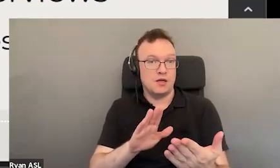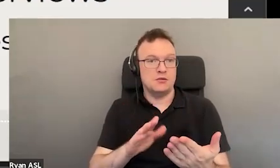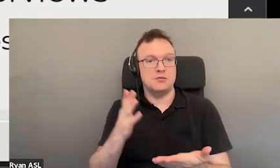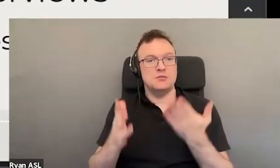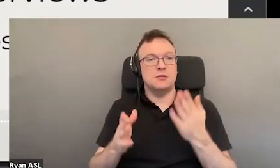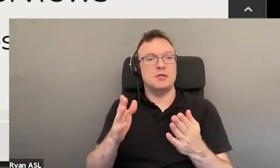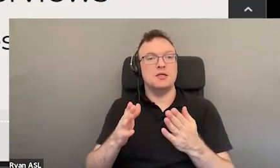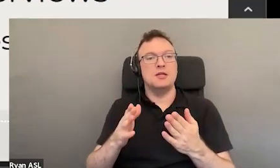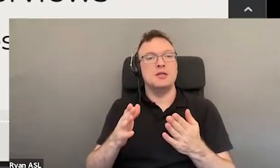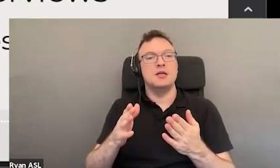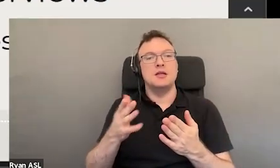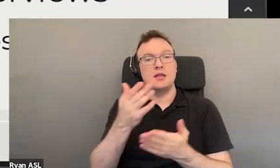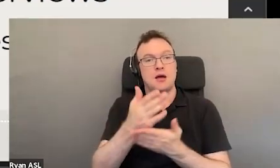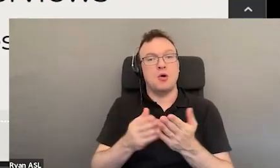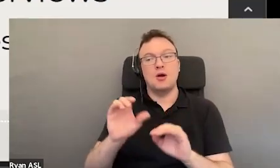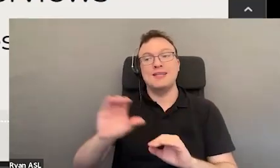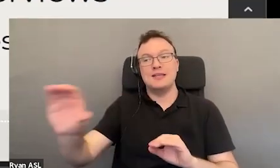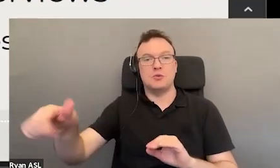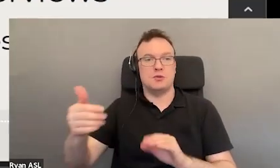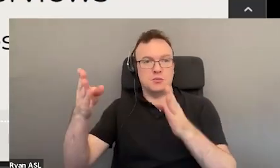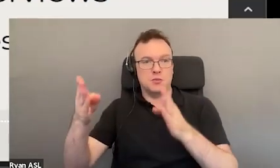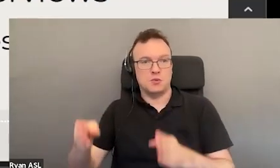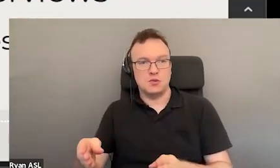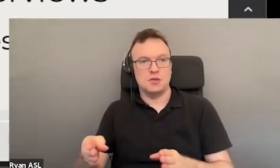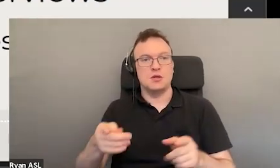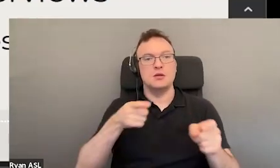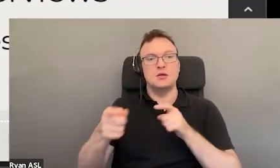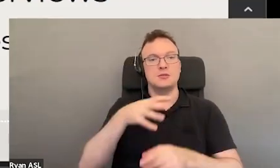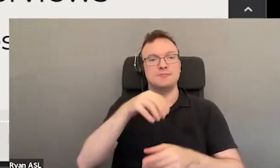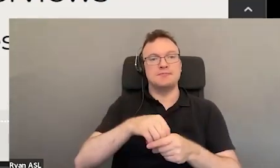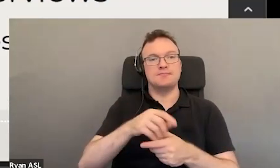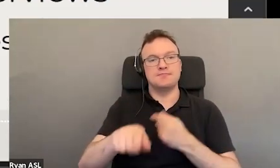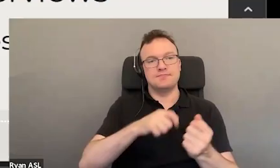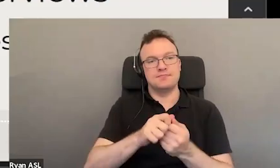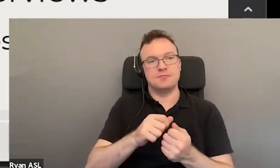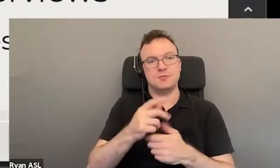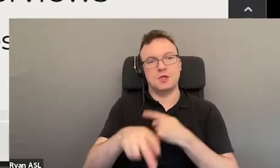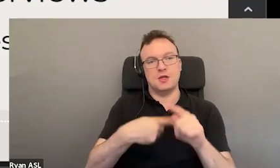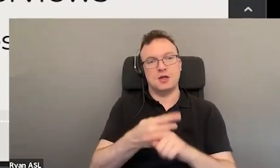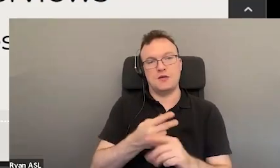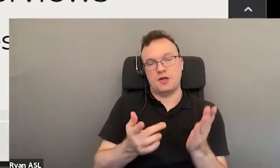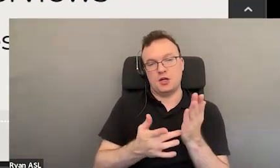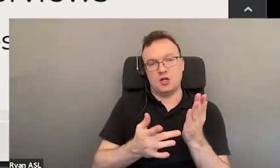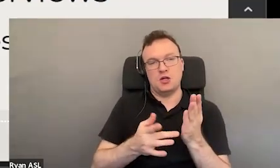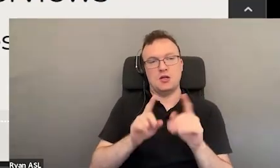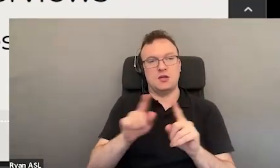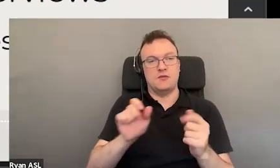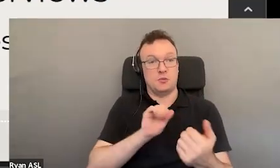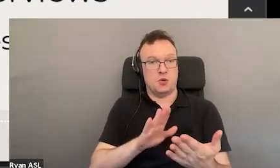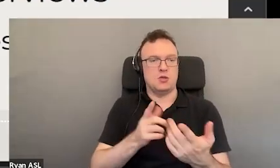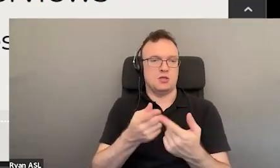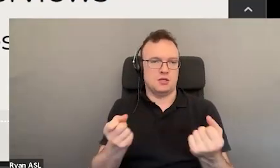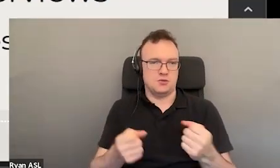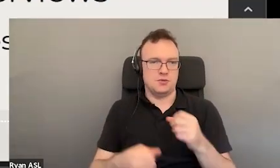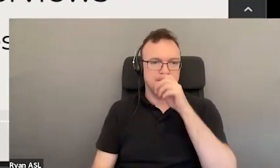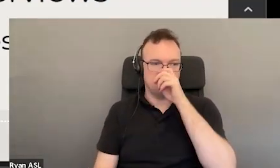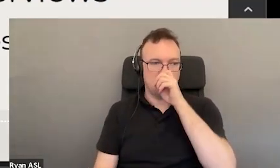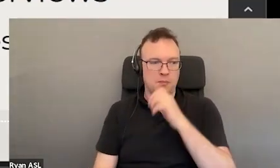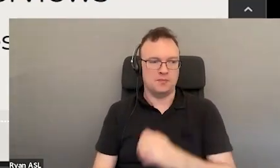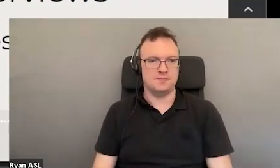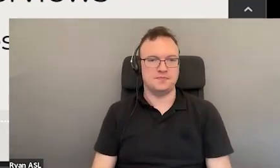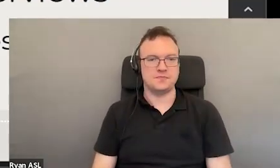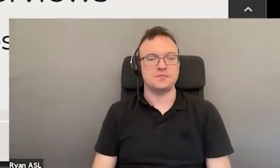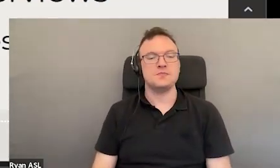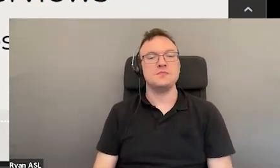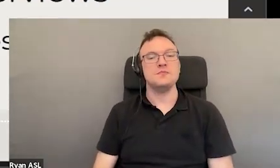perhaps redistributed, managed with a certain kind of technology or a different approach, and so on.